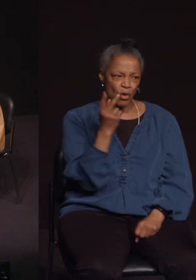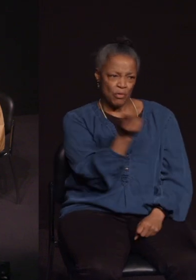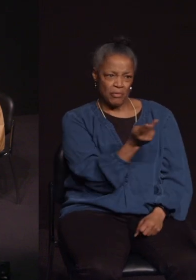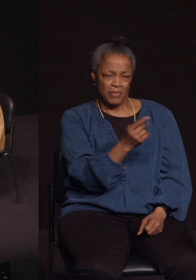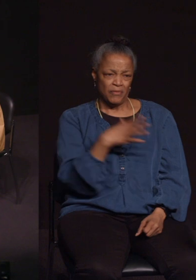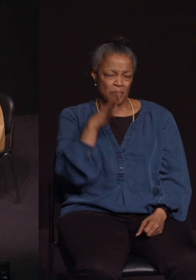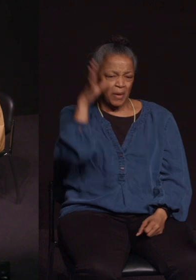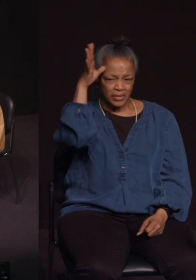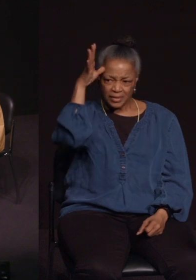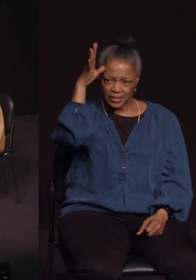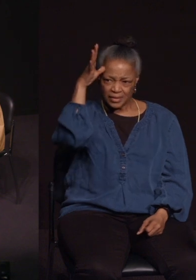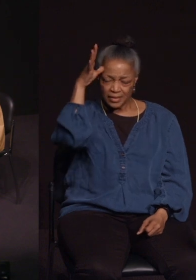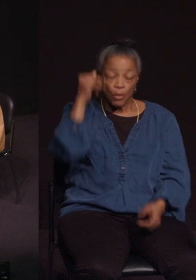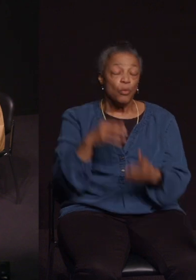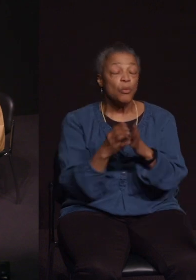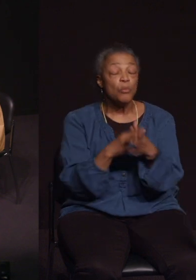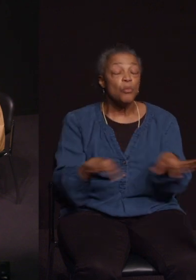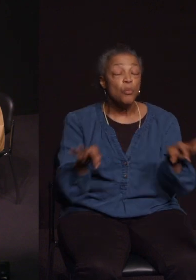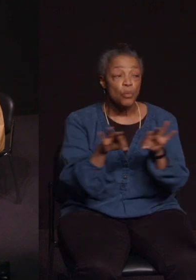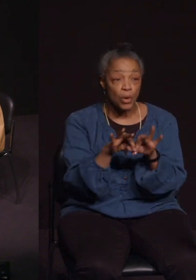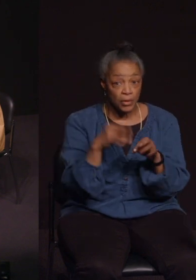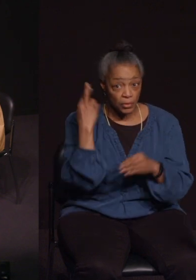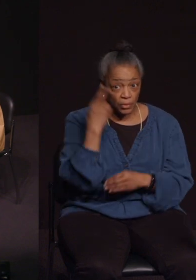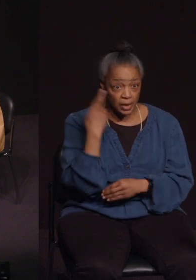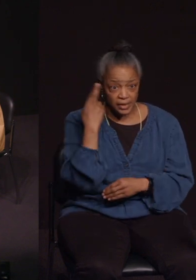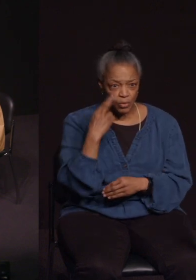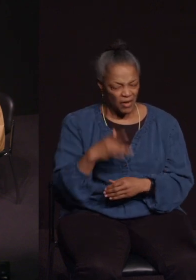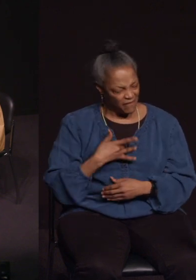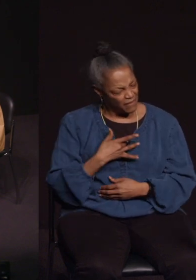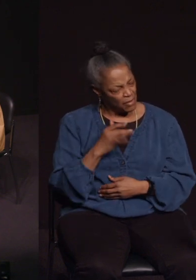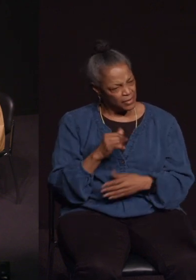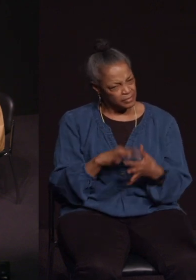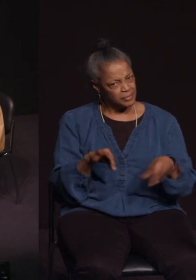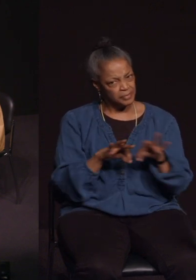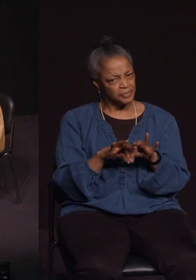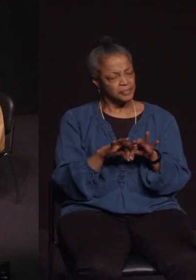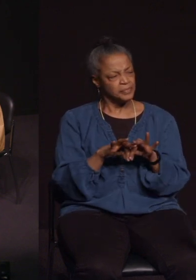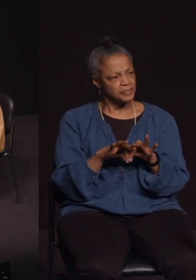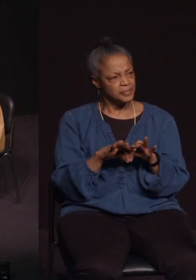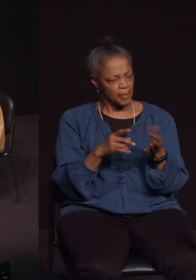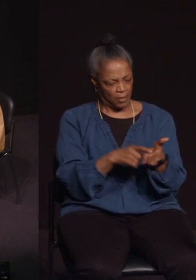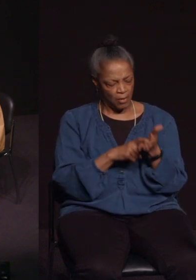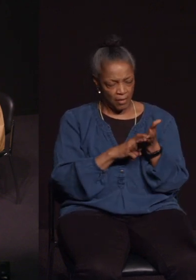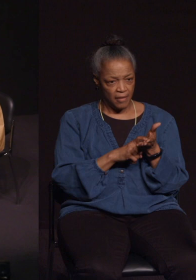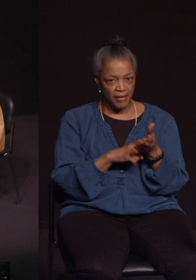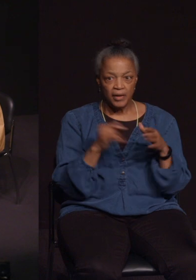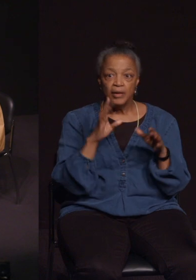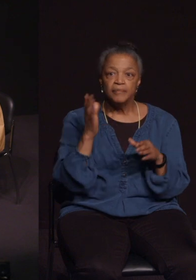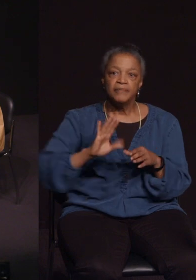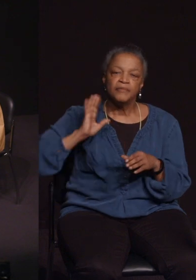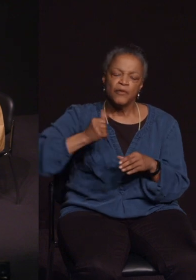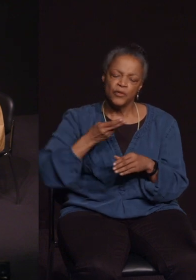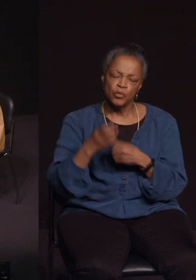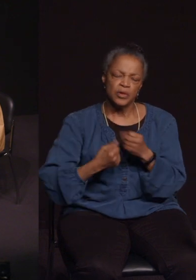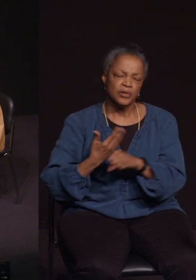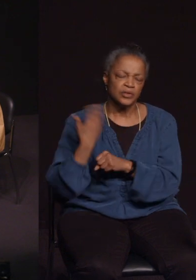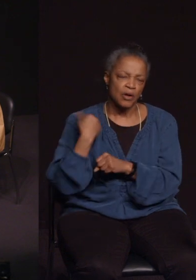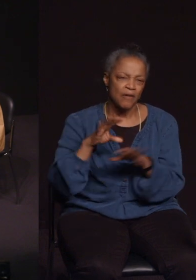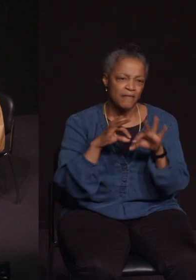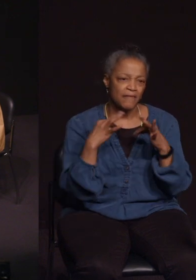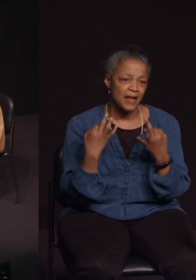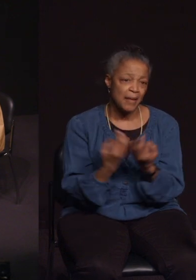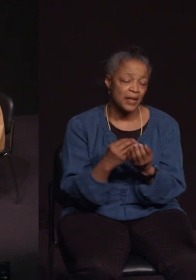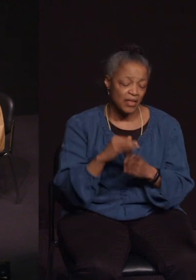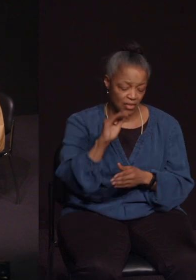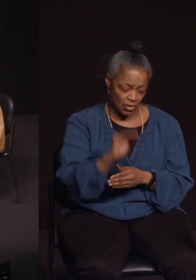And one of the bigger reasons that we felt this was needed, there was a family a few years back who lost